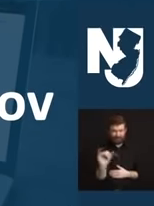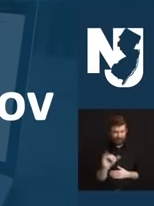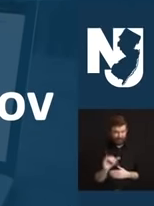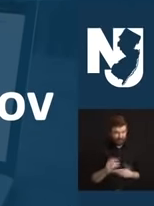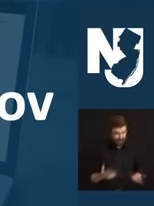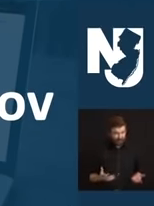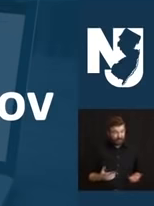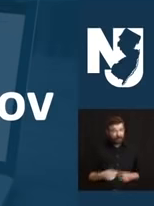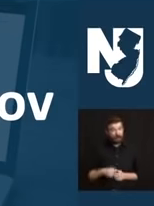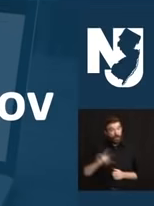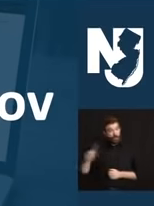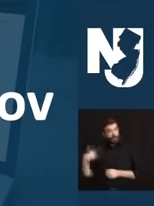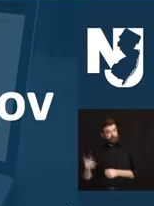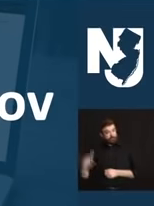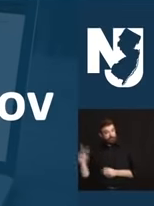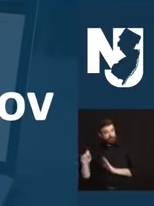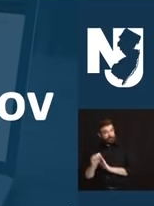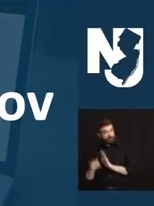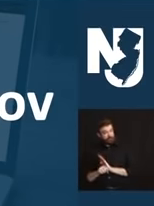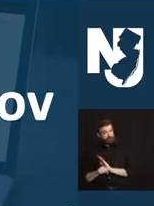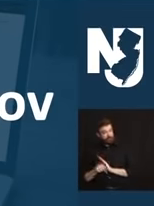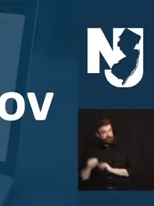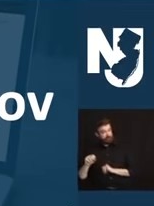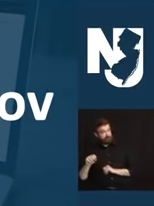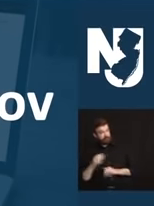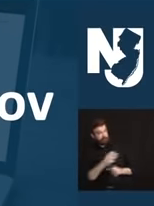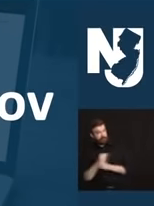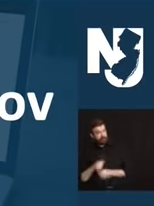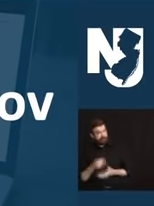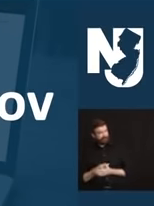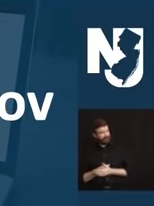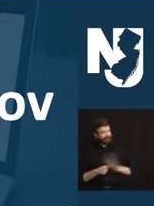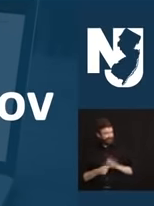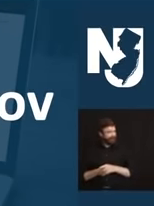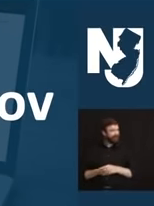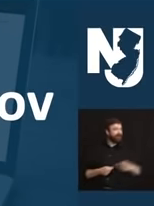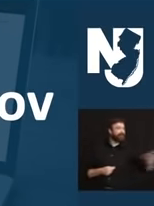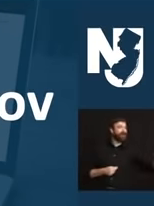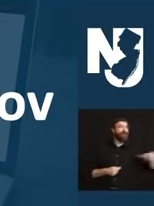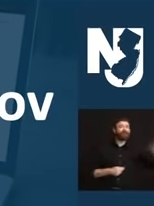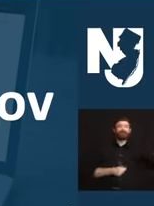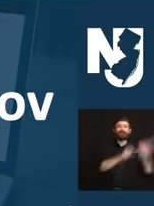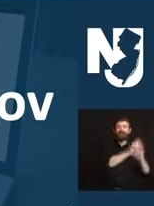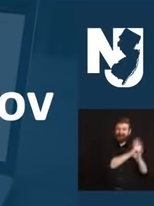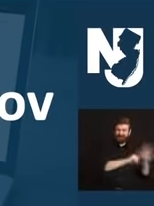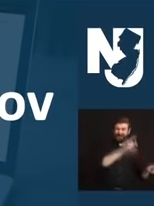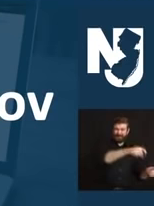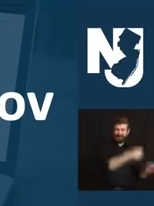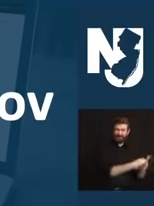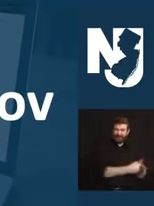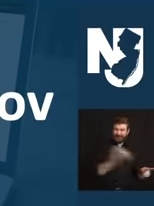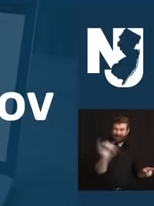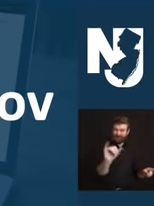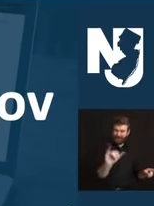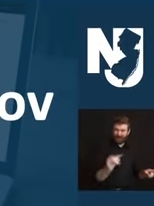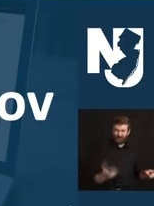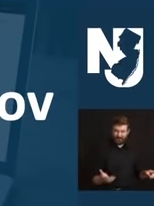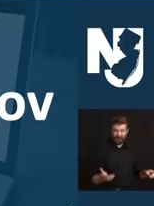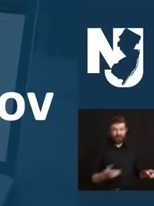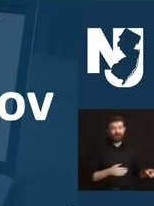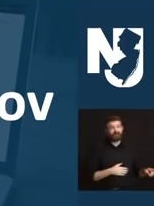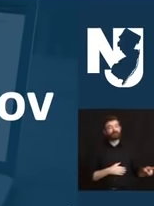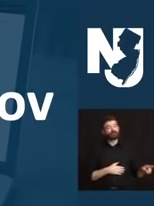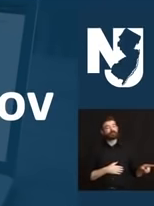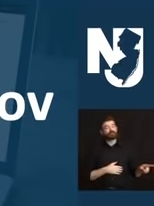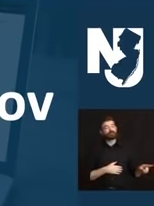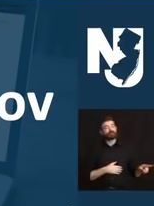nation, and two, not to have our overall recovery stunted by inaction. But as we keep